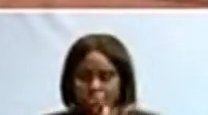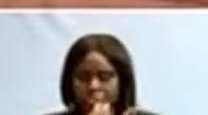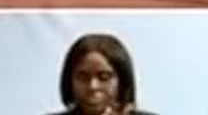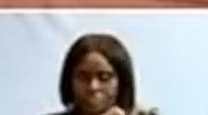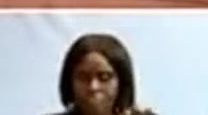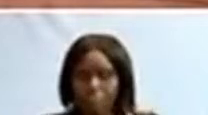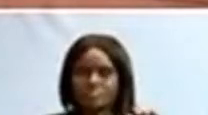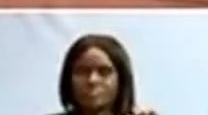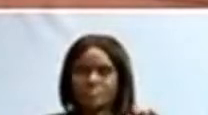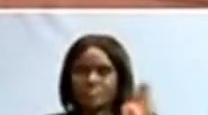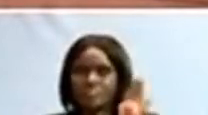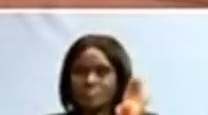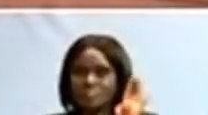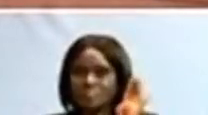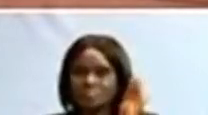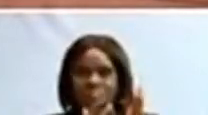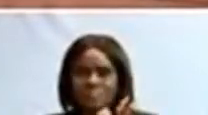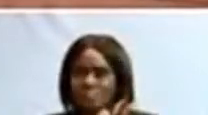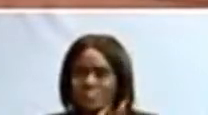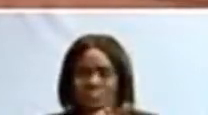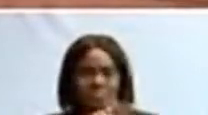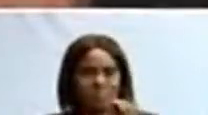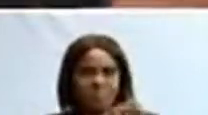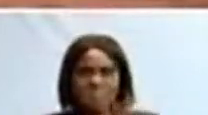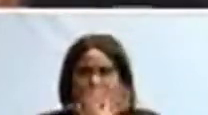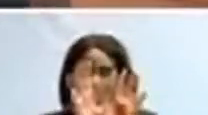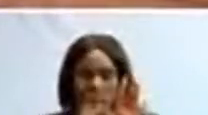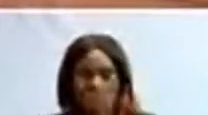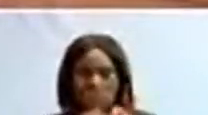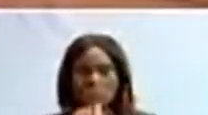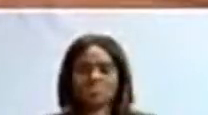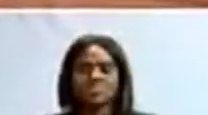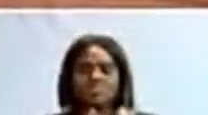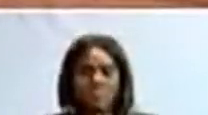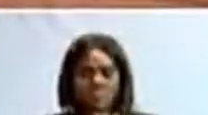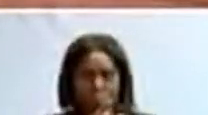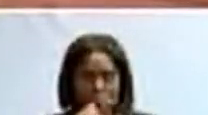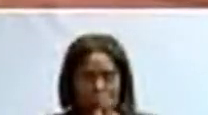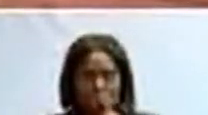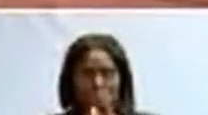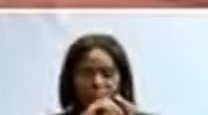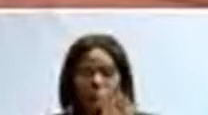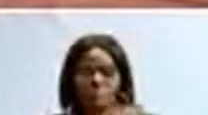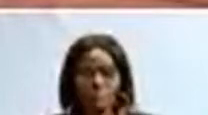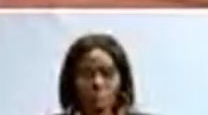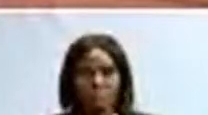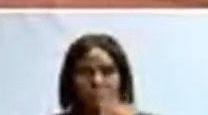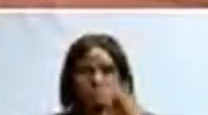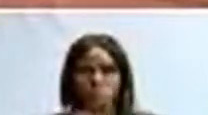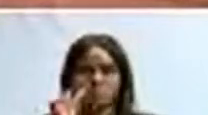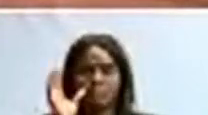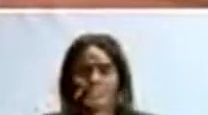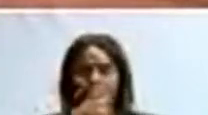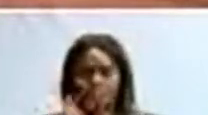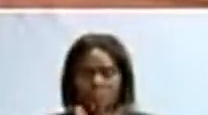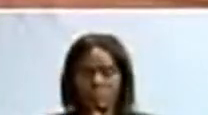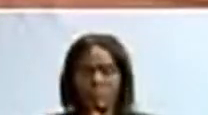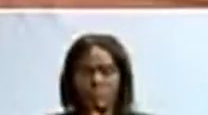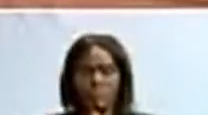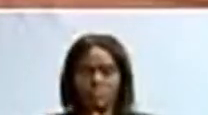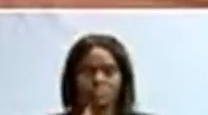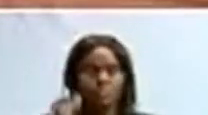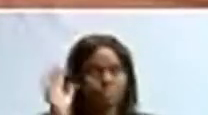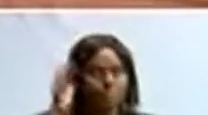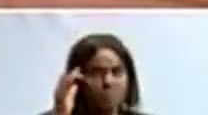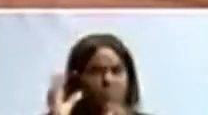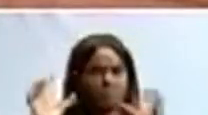accountable impressed. This is a query that has been found with